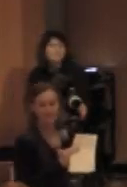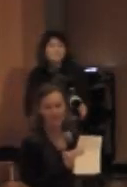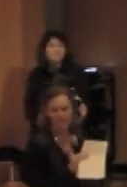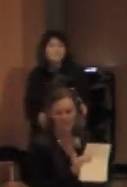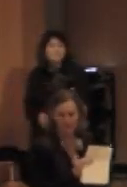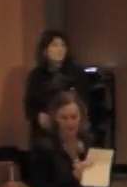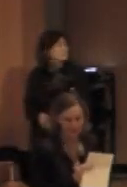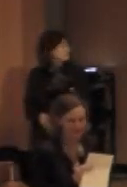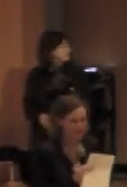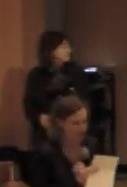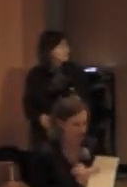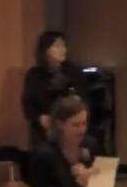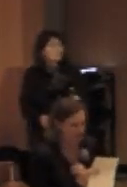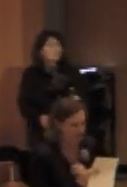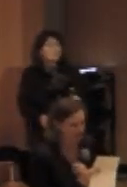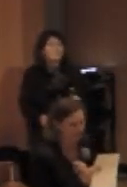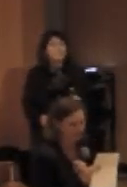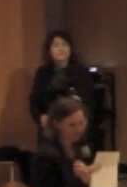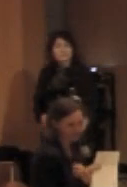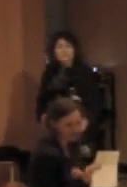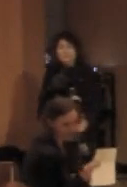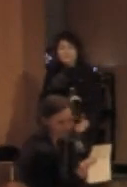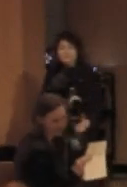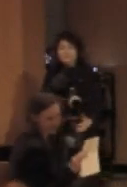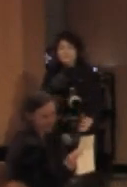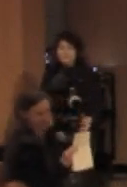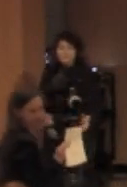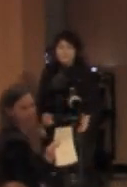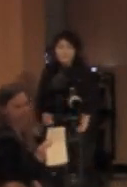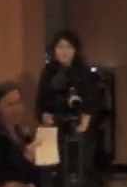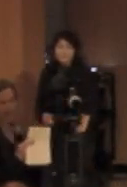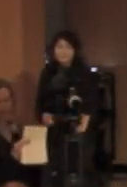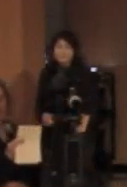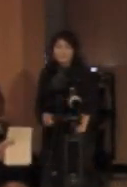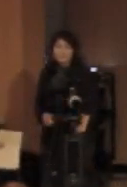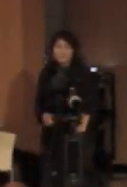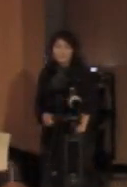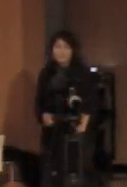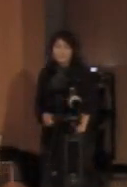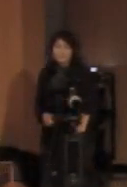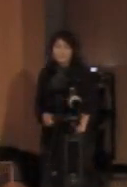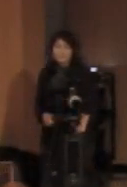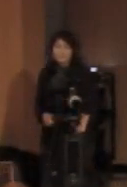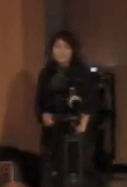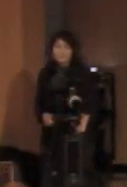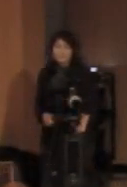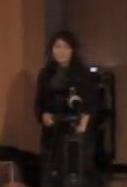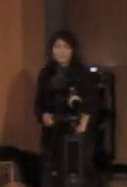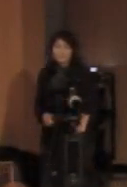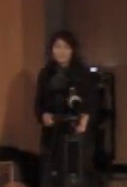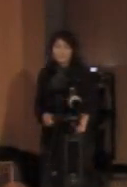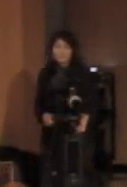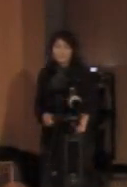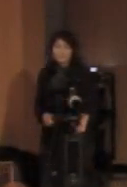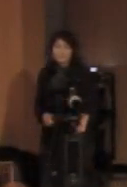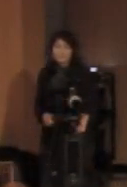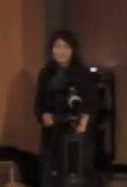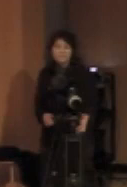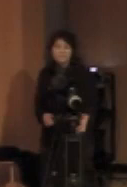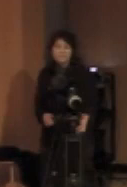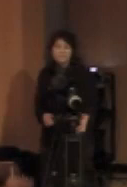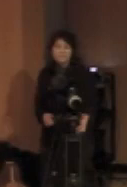incredible journalist author and Runner of literary academic things at wesland University and The New